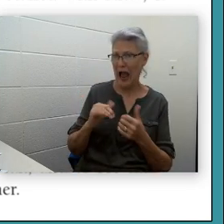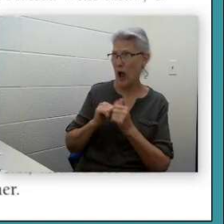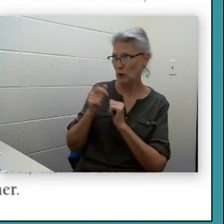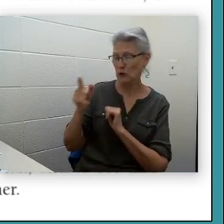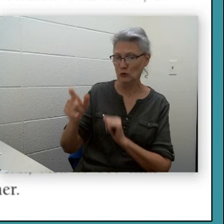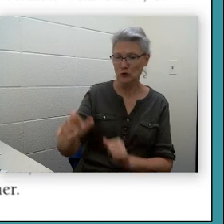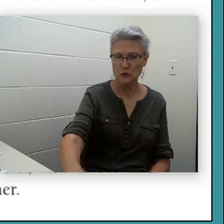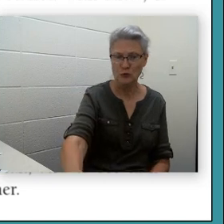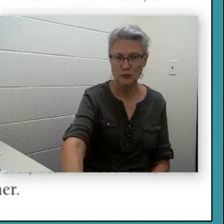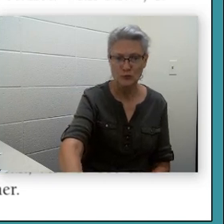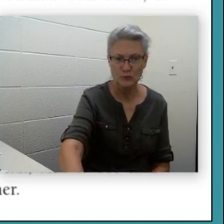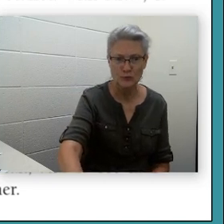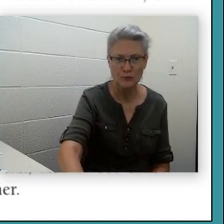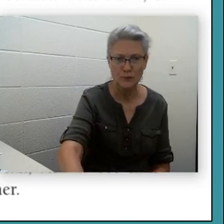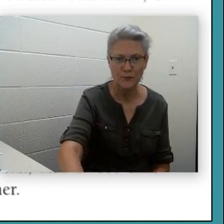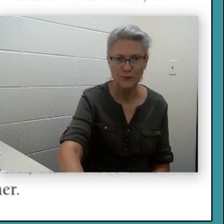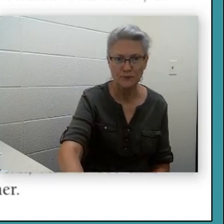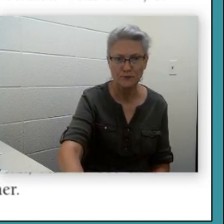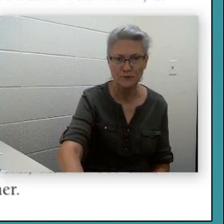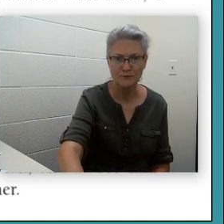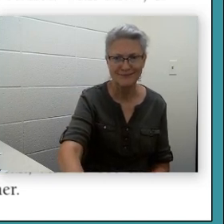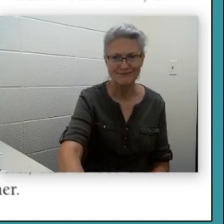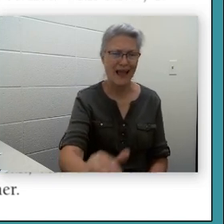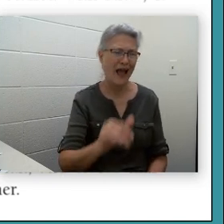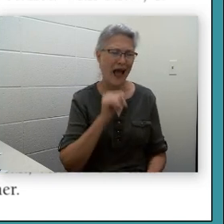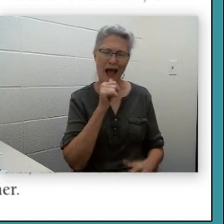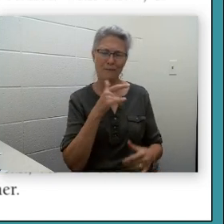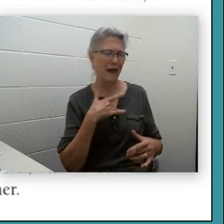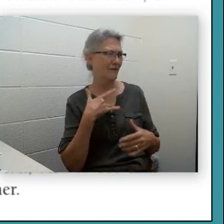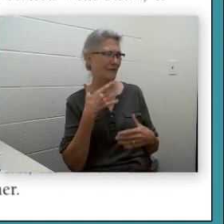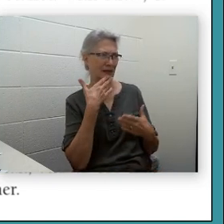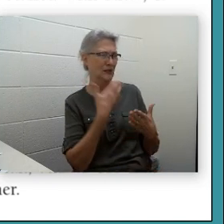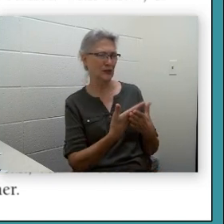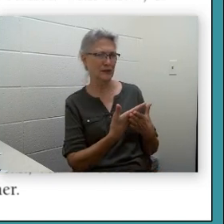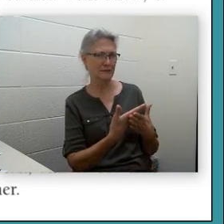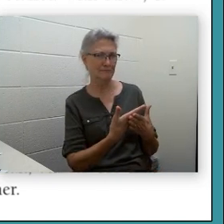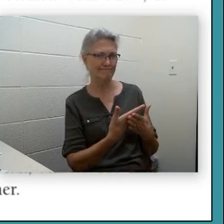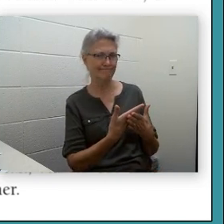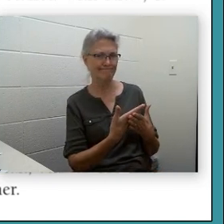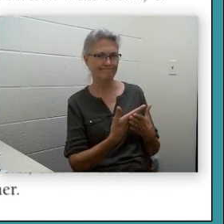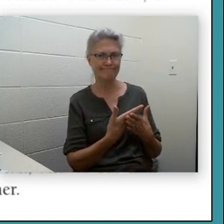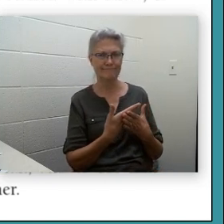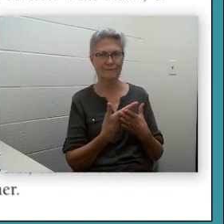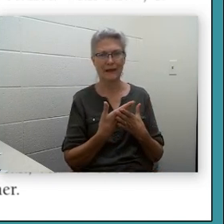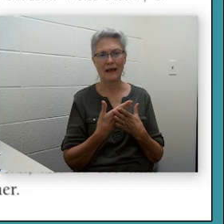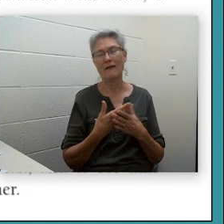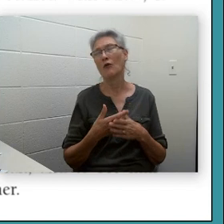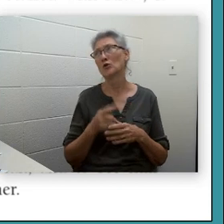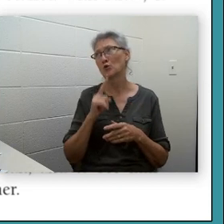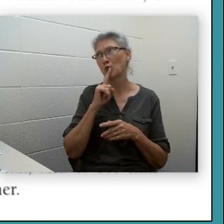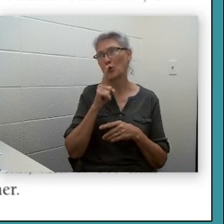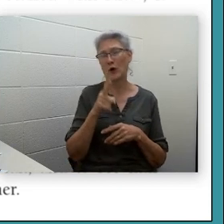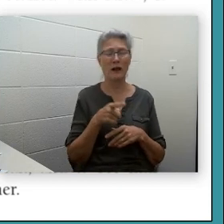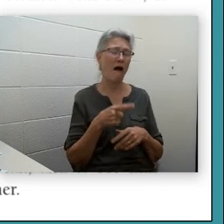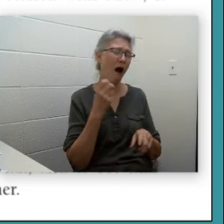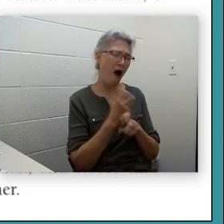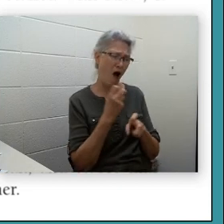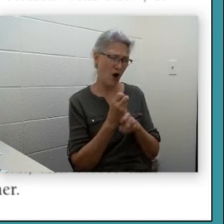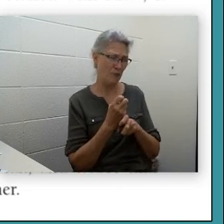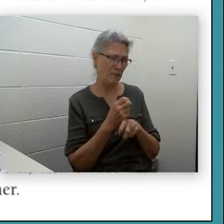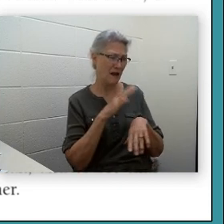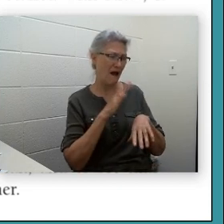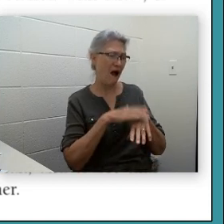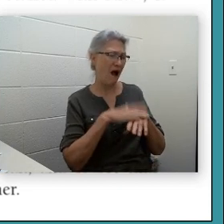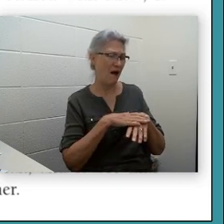do you do?" "I'm not feeling well," said the Scarecrow with a smile, "for it is very tedious being perched